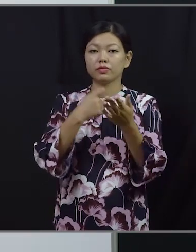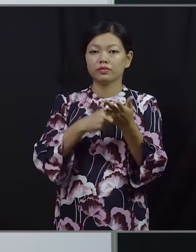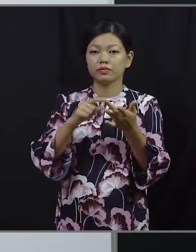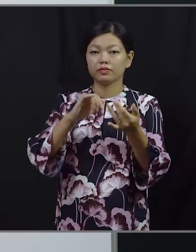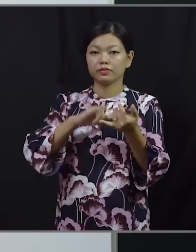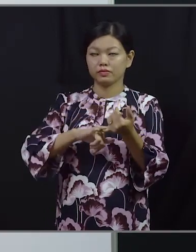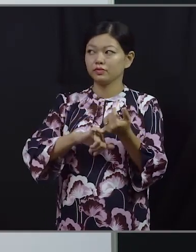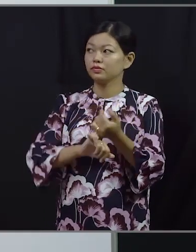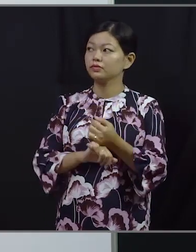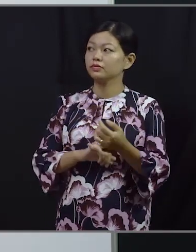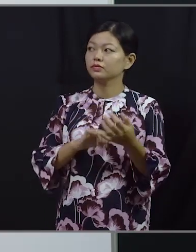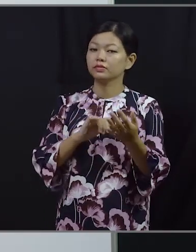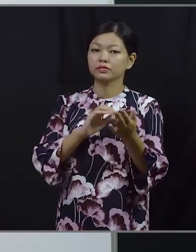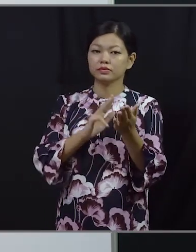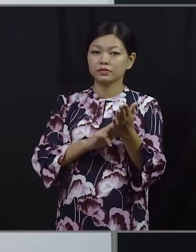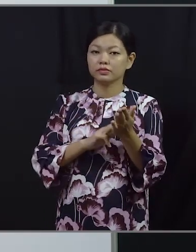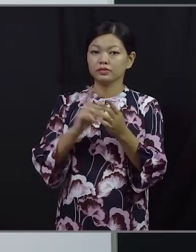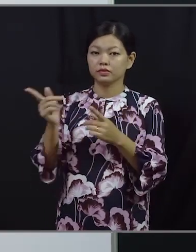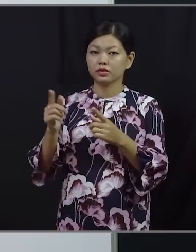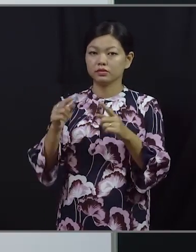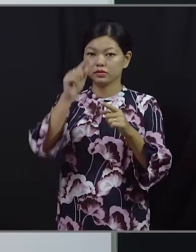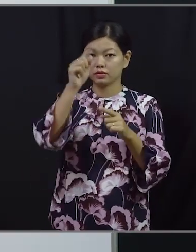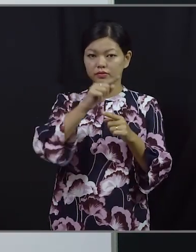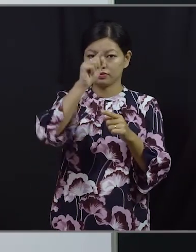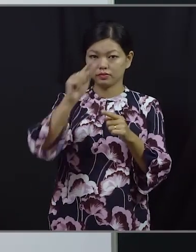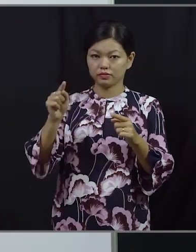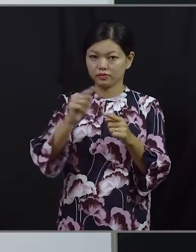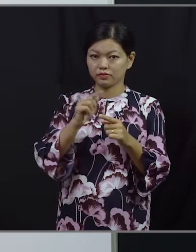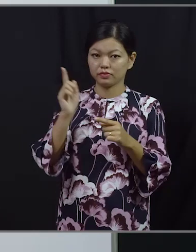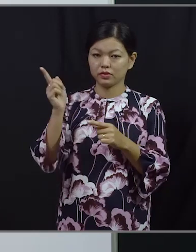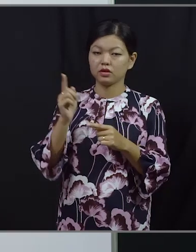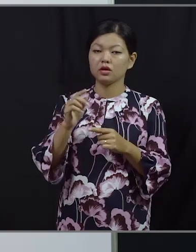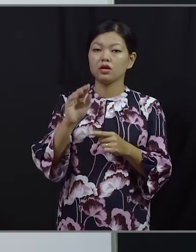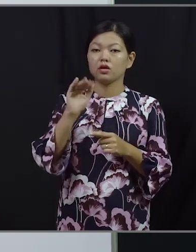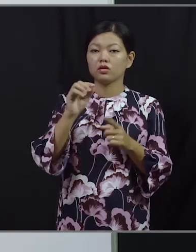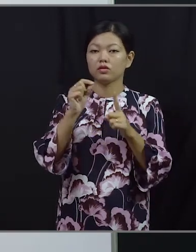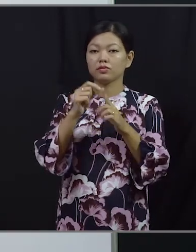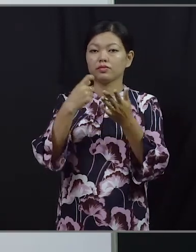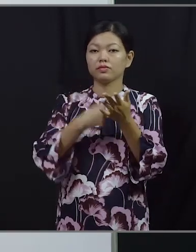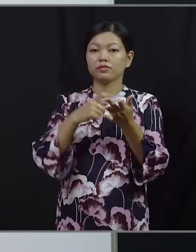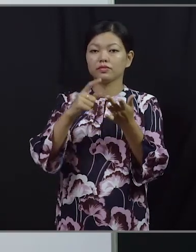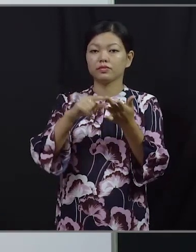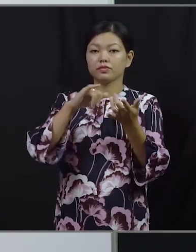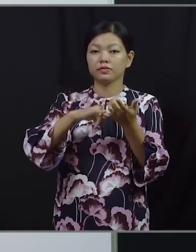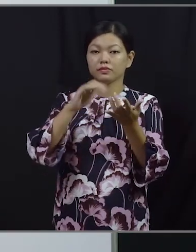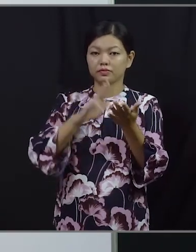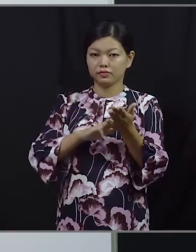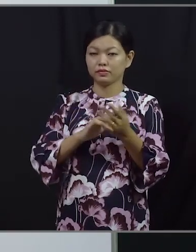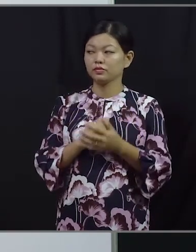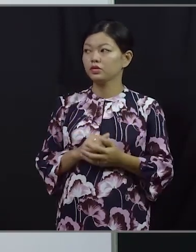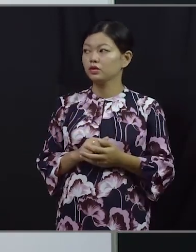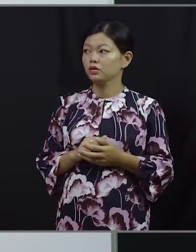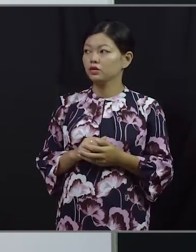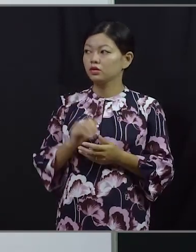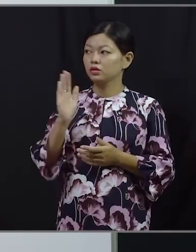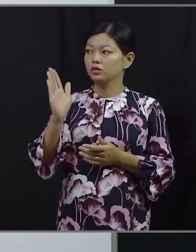So this is the prism. So we have considered an equilateral prism, and you see, this is incident ray and this is emergent